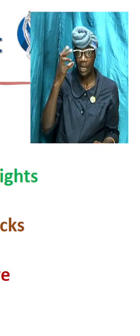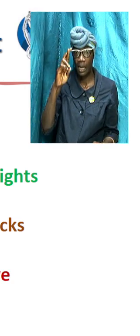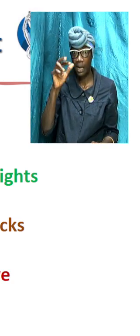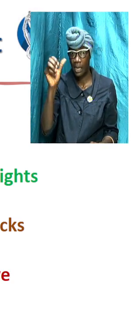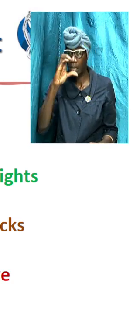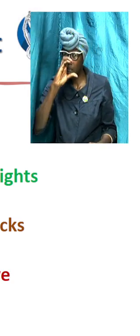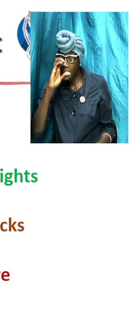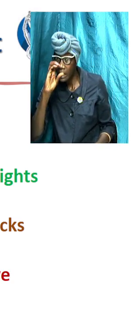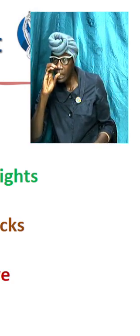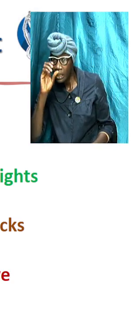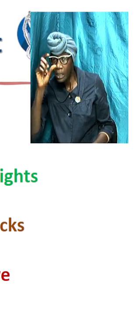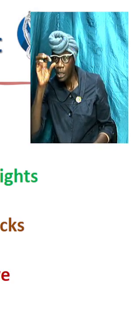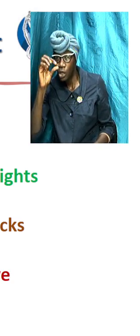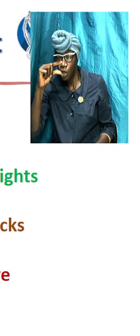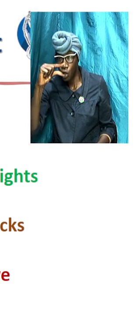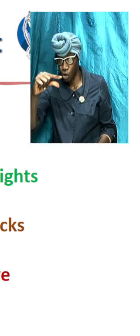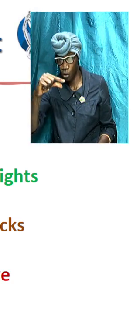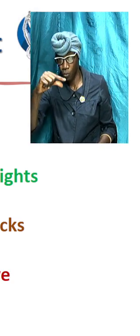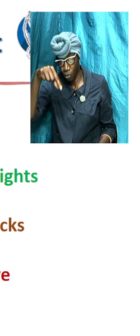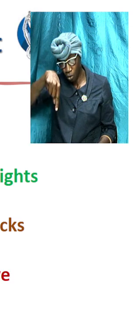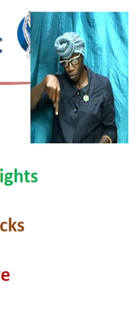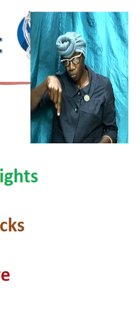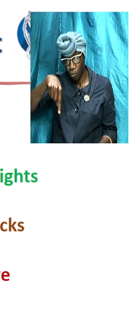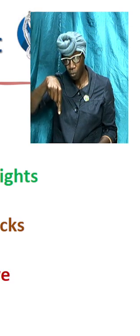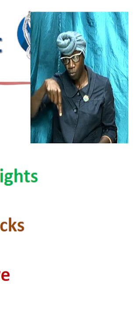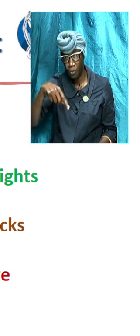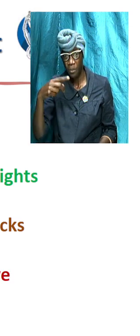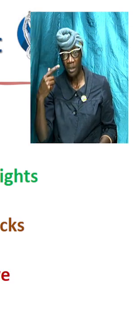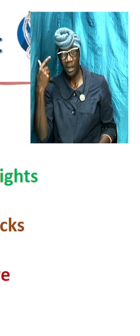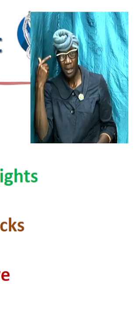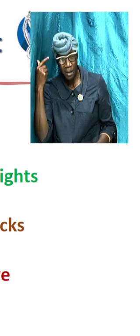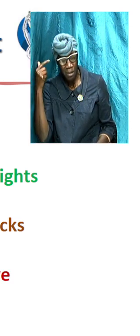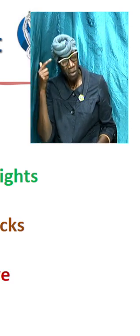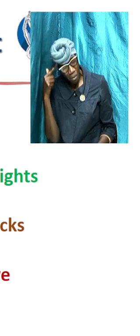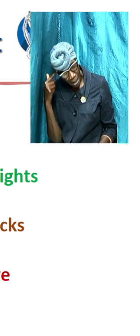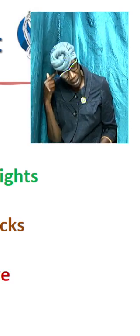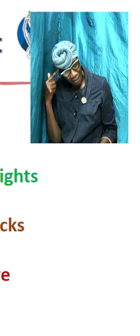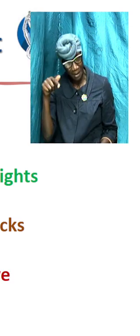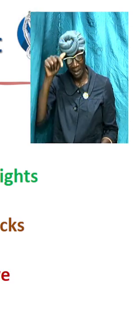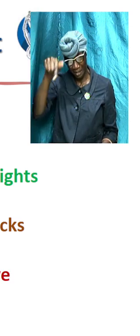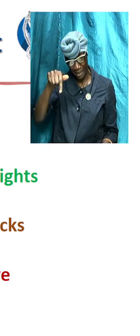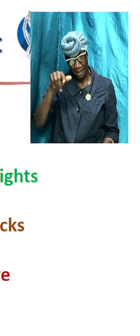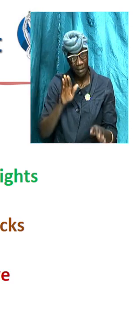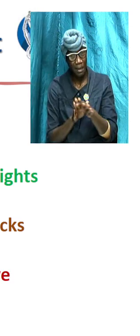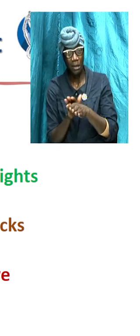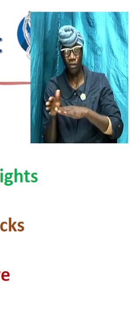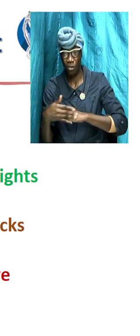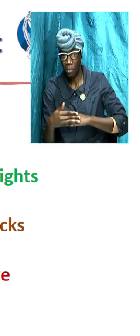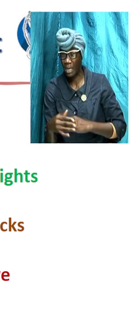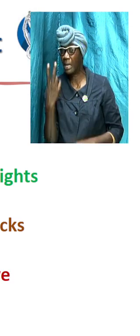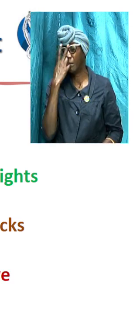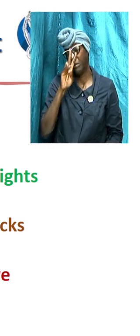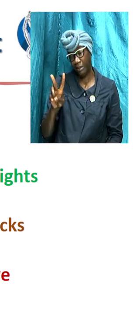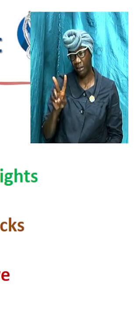coming back and they're firing shots and all kind of thing happening. And you're like, is this Jamaica? I mean, I saw it on social media. And it shows